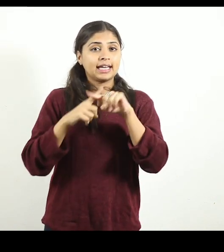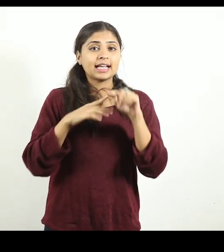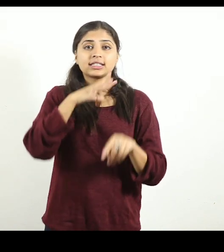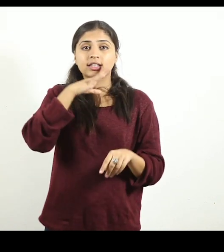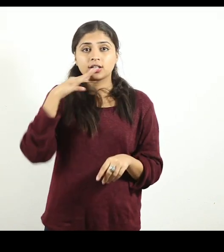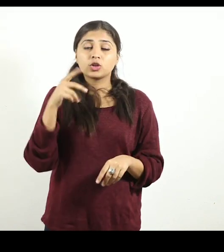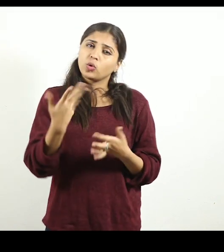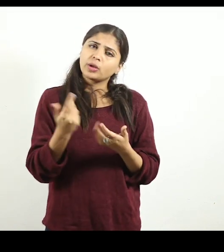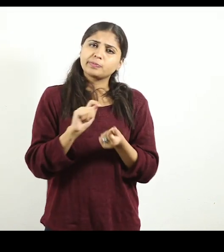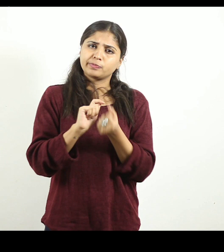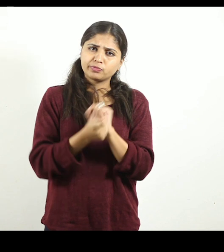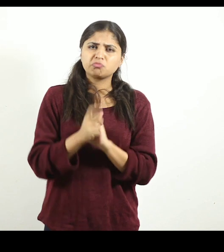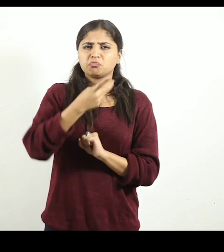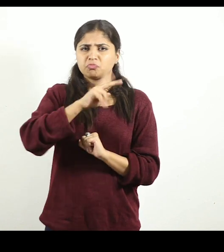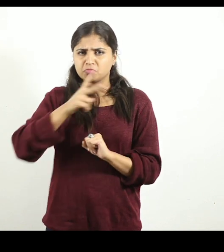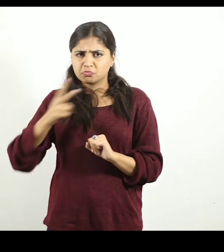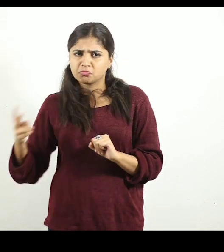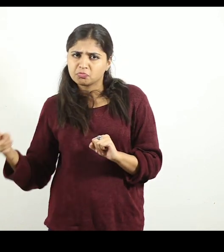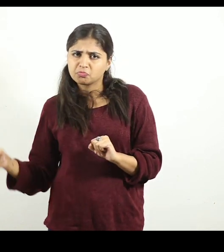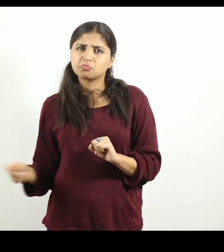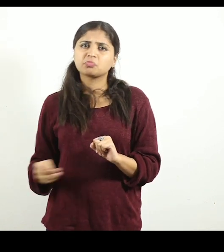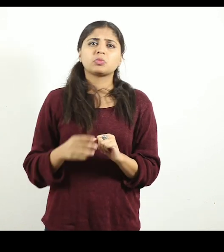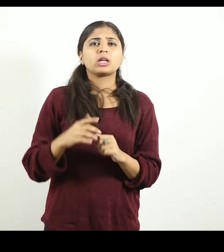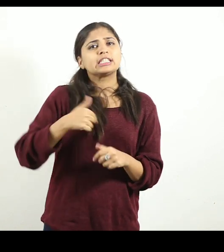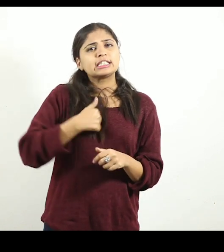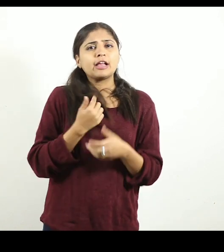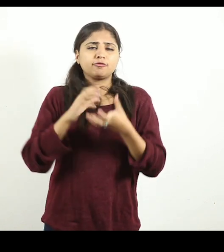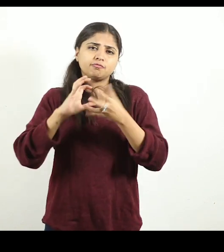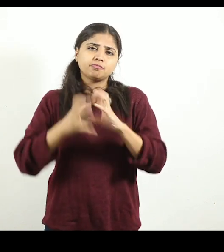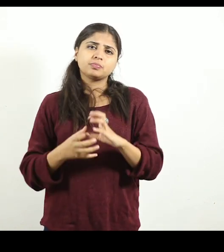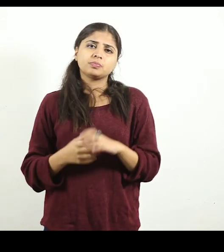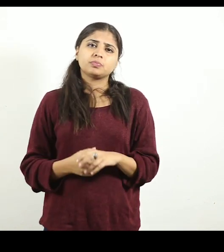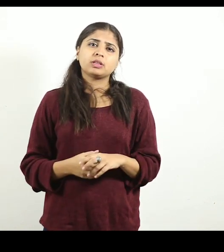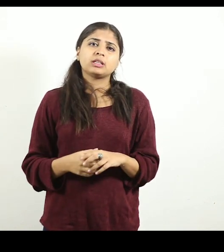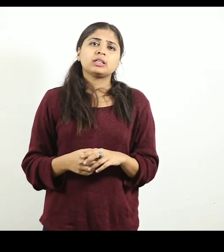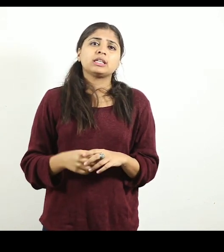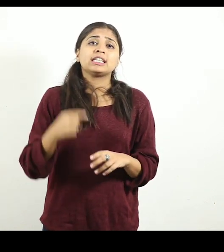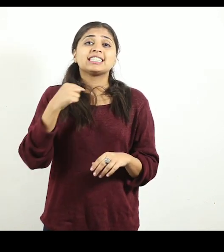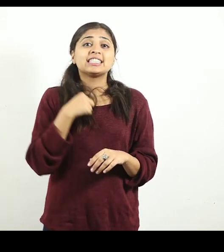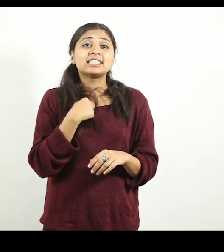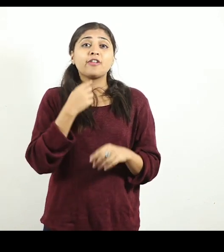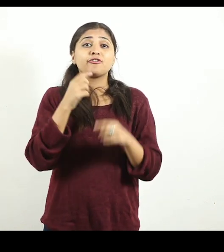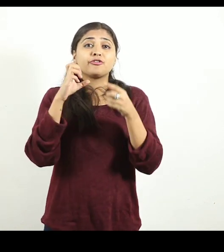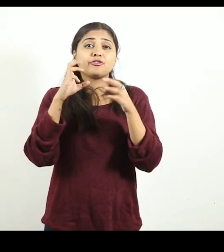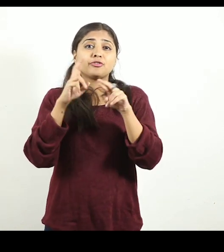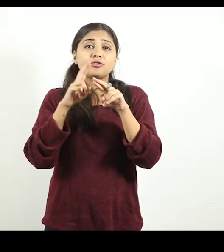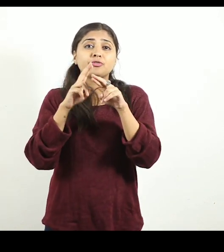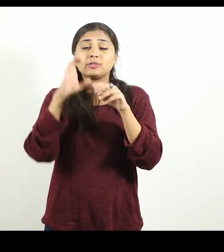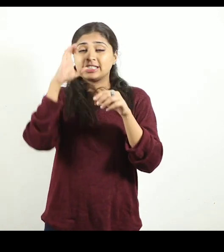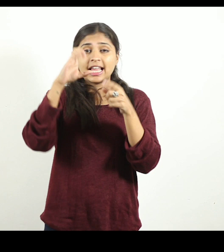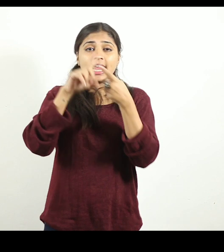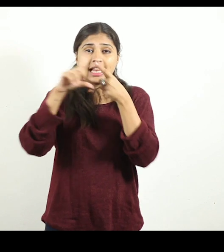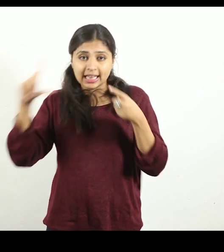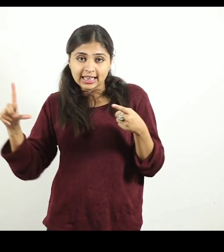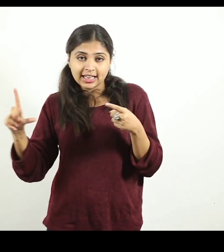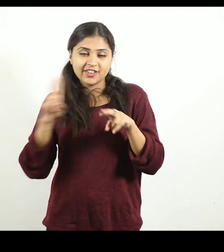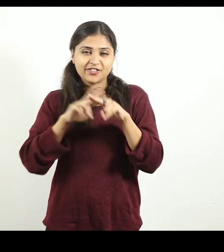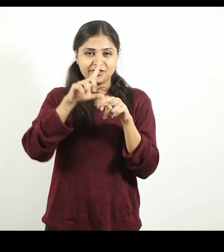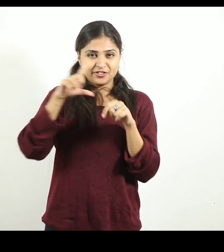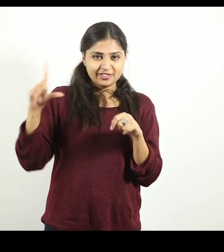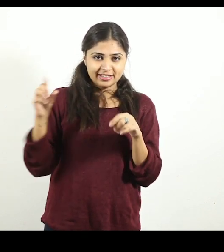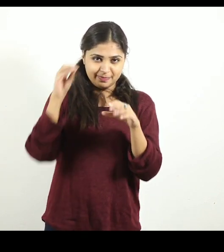Cell and text coloring. You can also modify a variety of cell and text colors manually. Cell